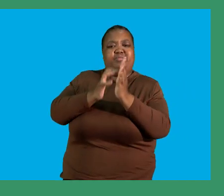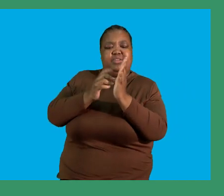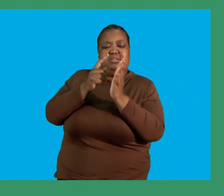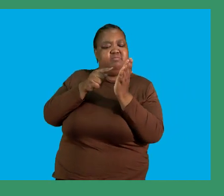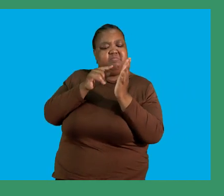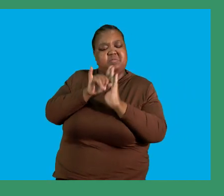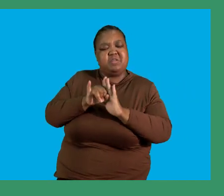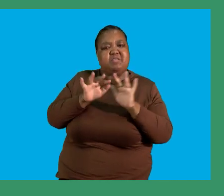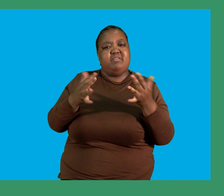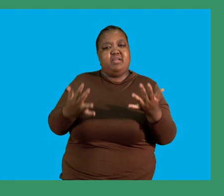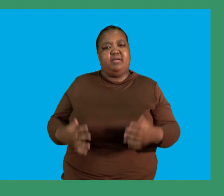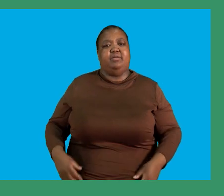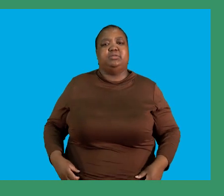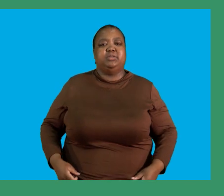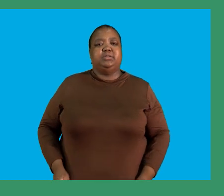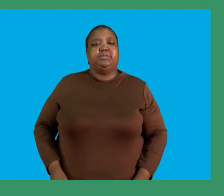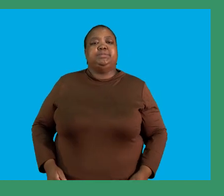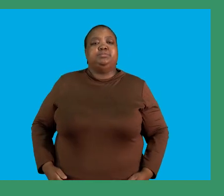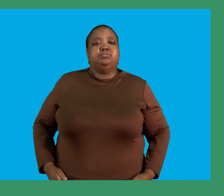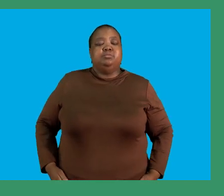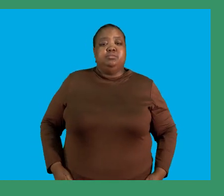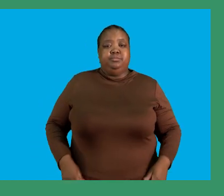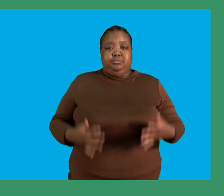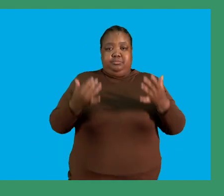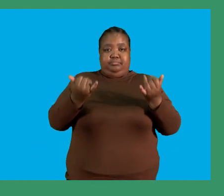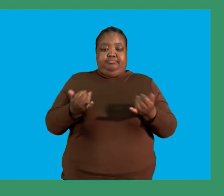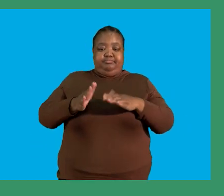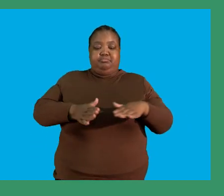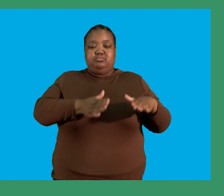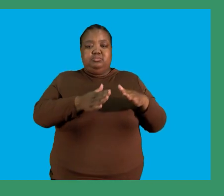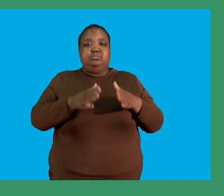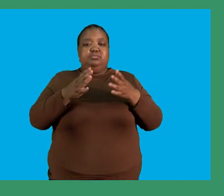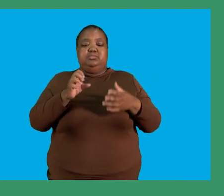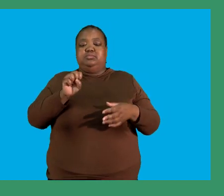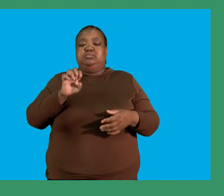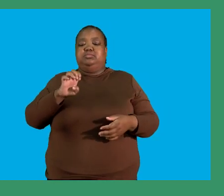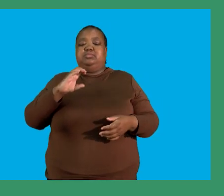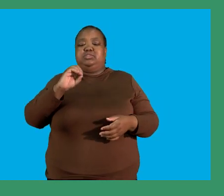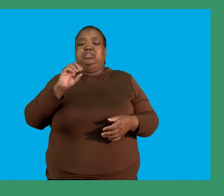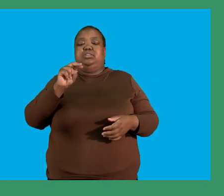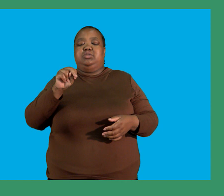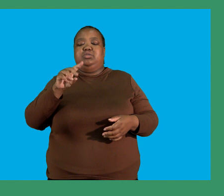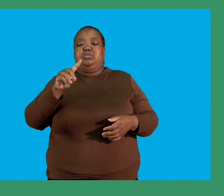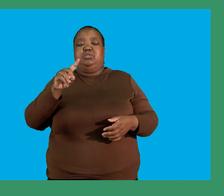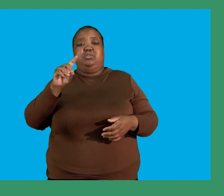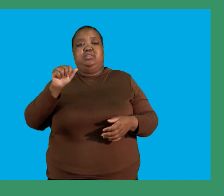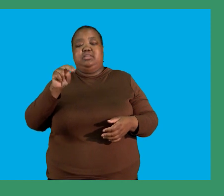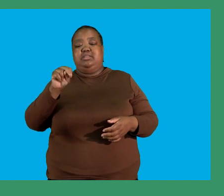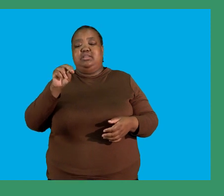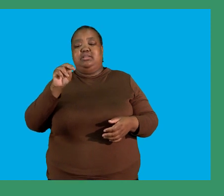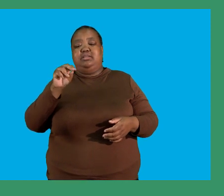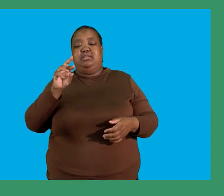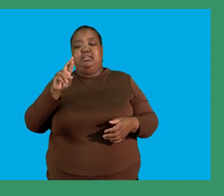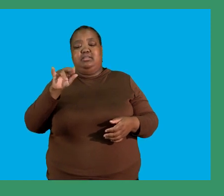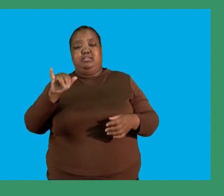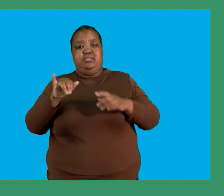these in given scenarios. Then let's take a look at the secondary sector. So we have